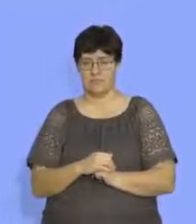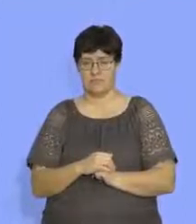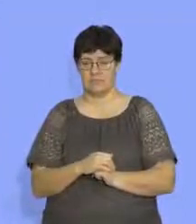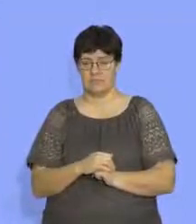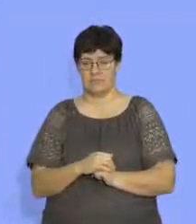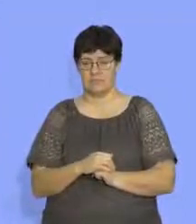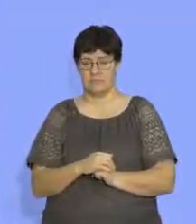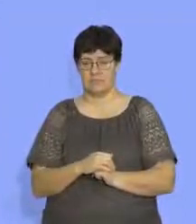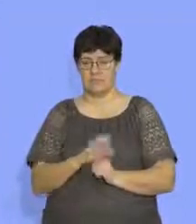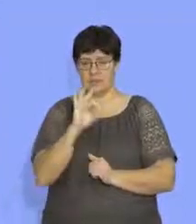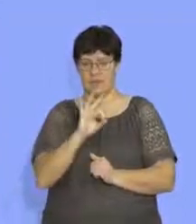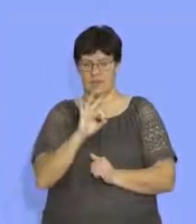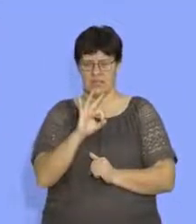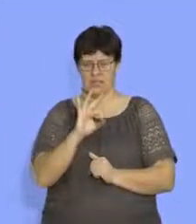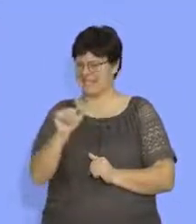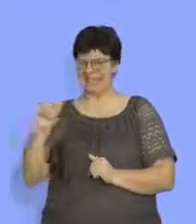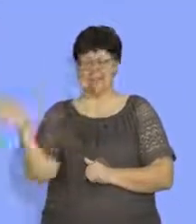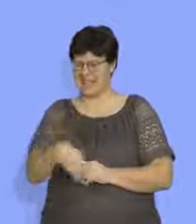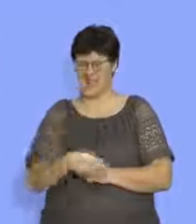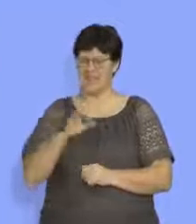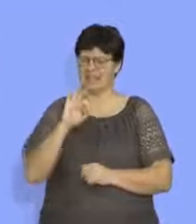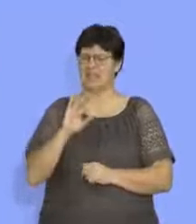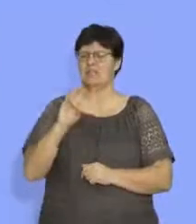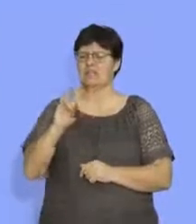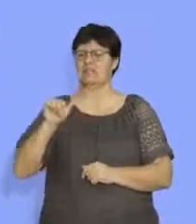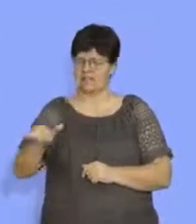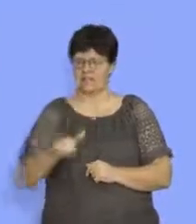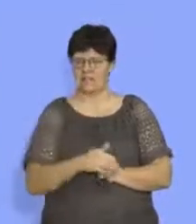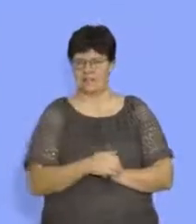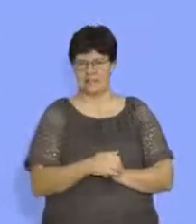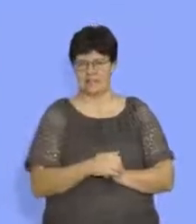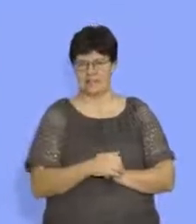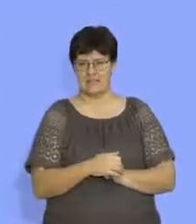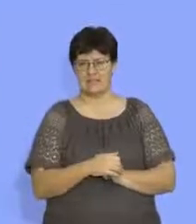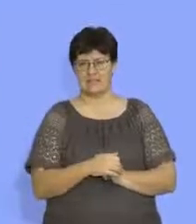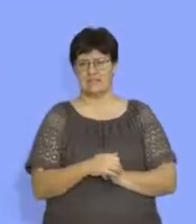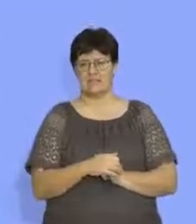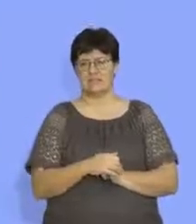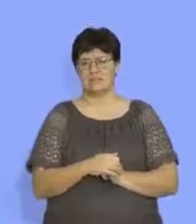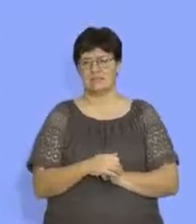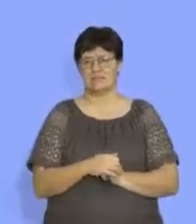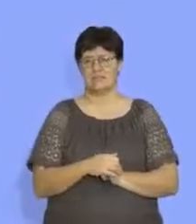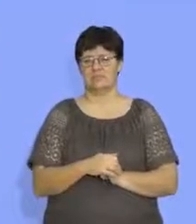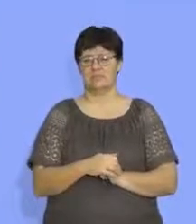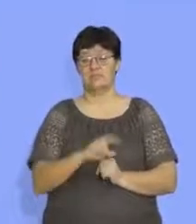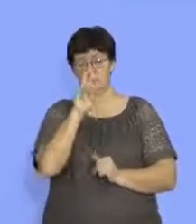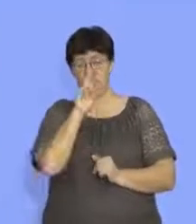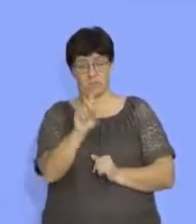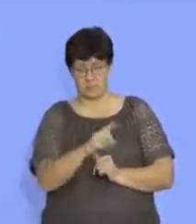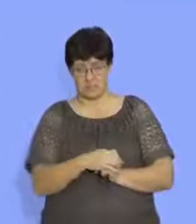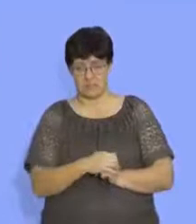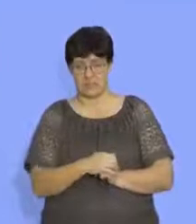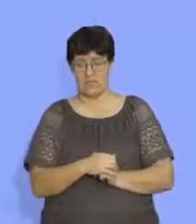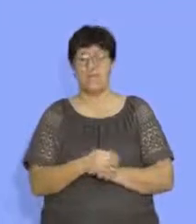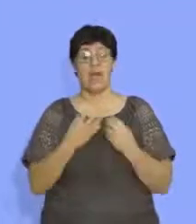326, right? 326, not 66. So 326. And then you can